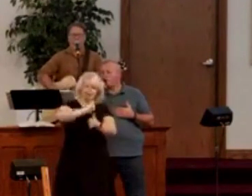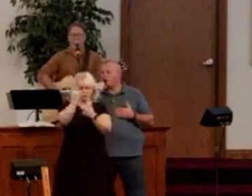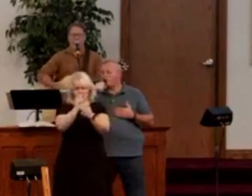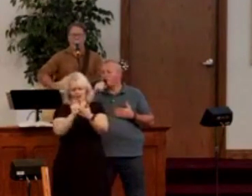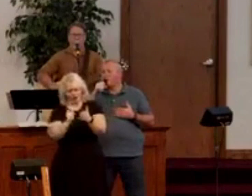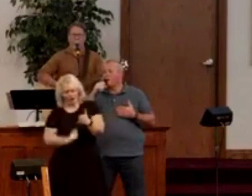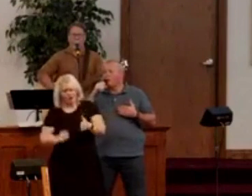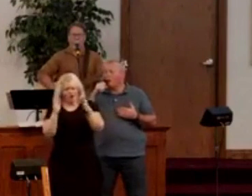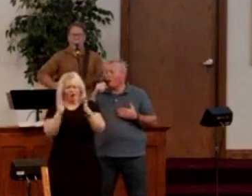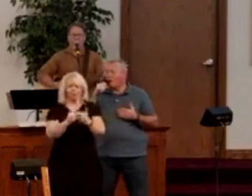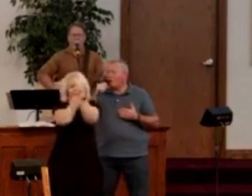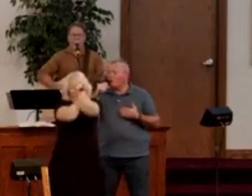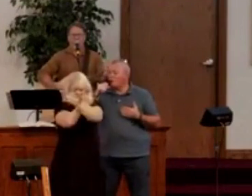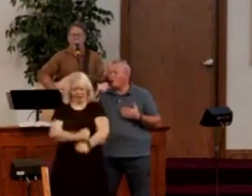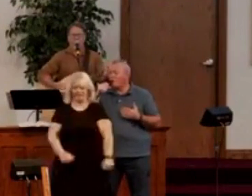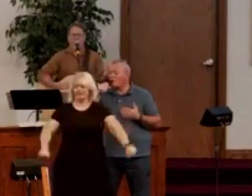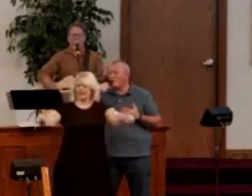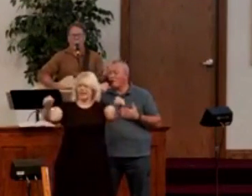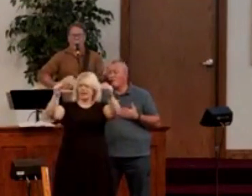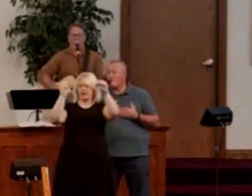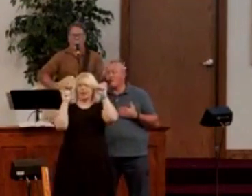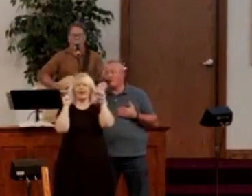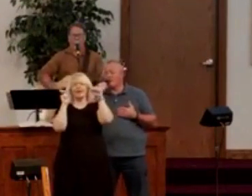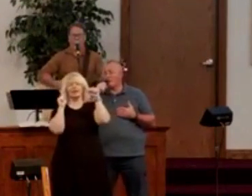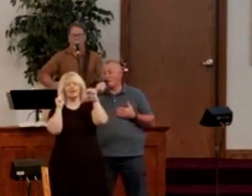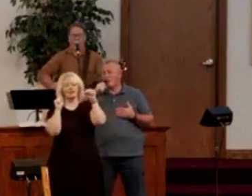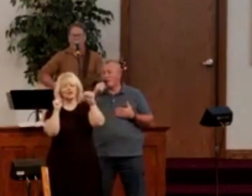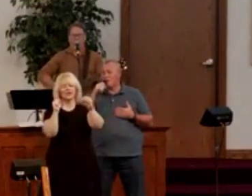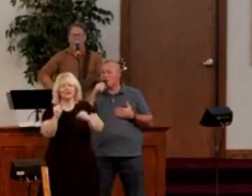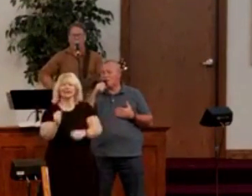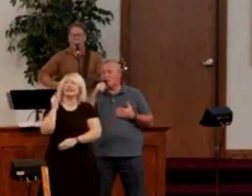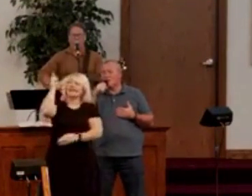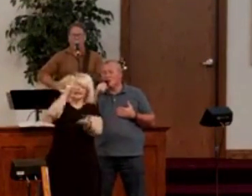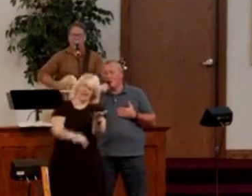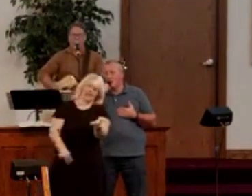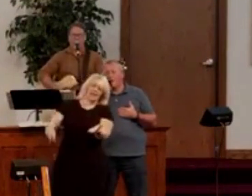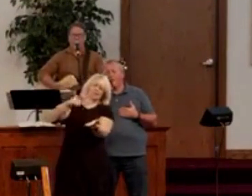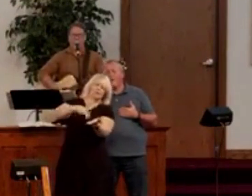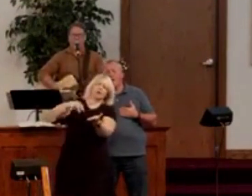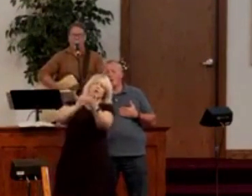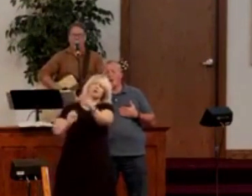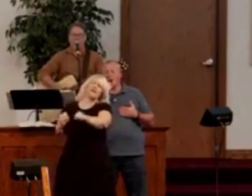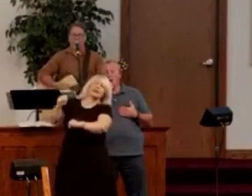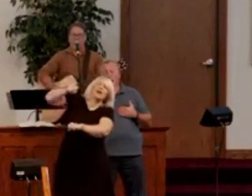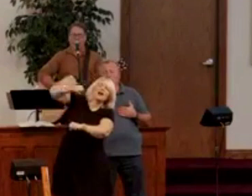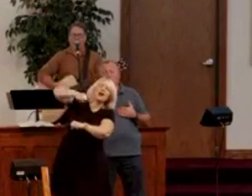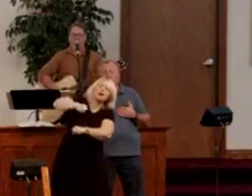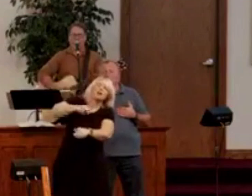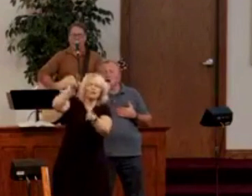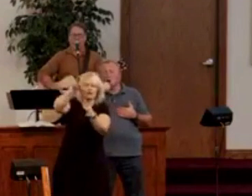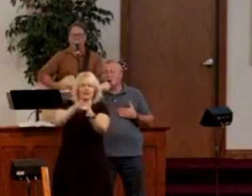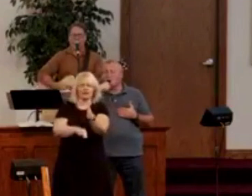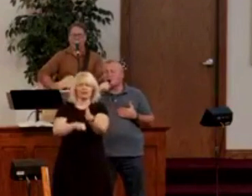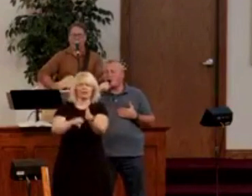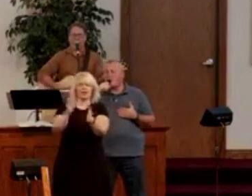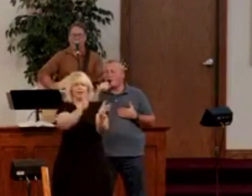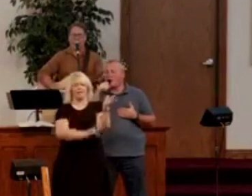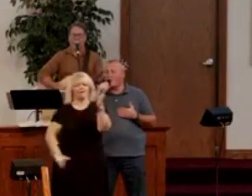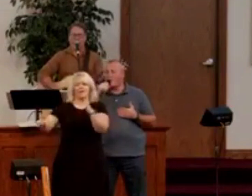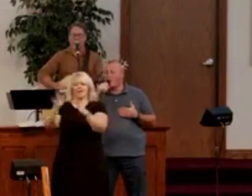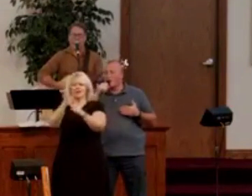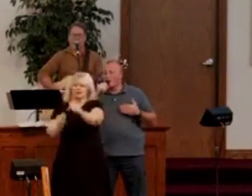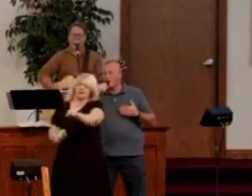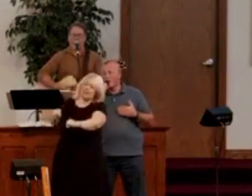forever. The author of salvation, for He rose and conquered the